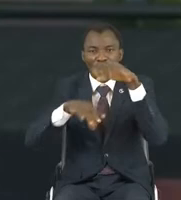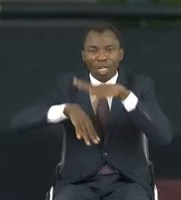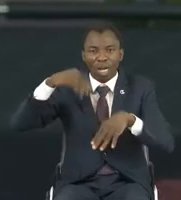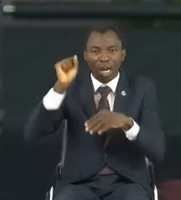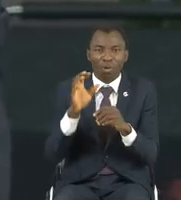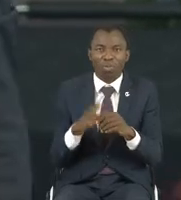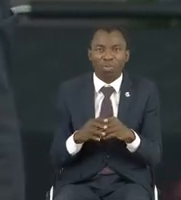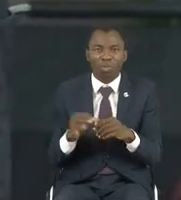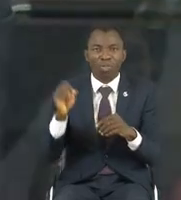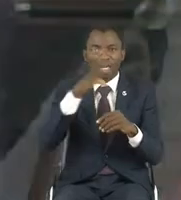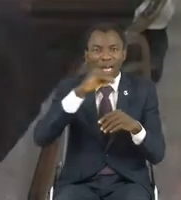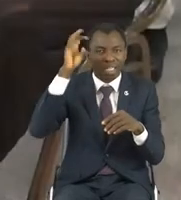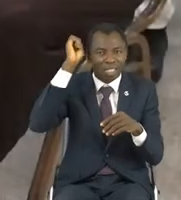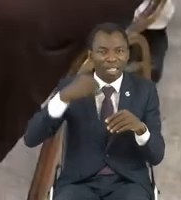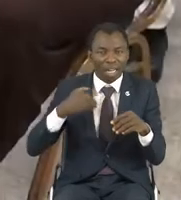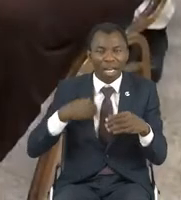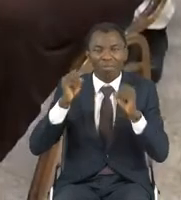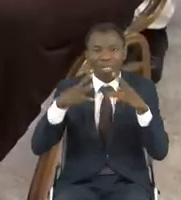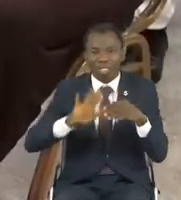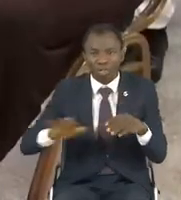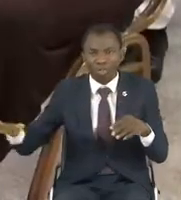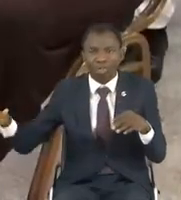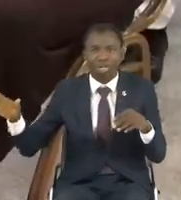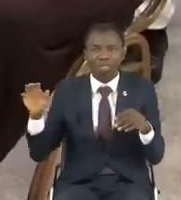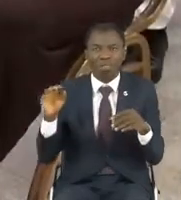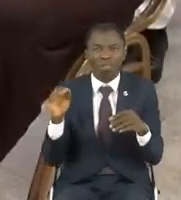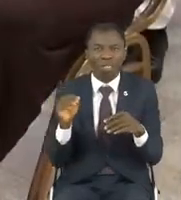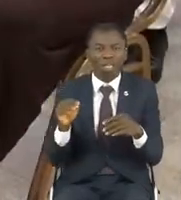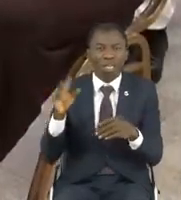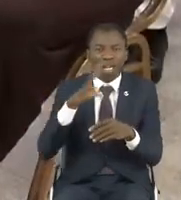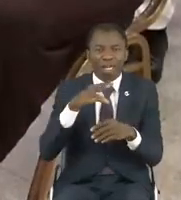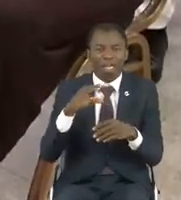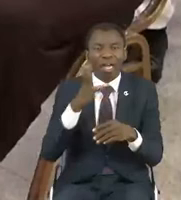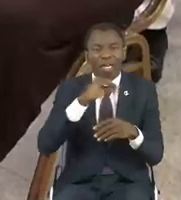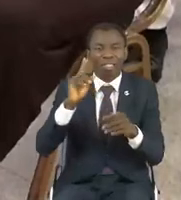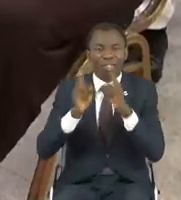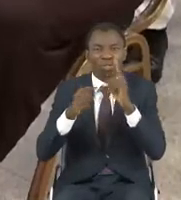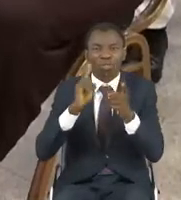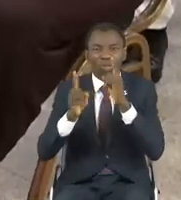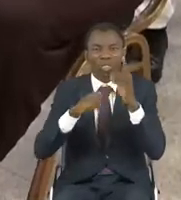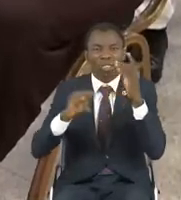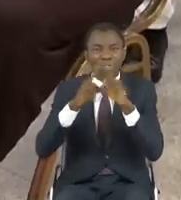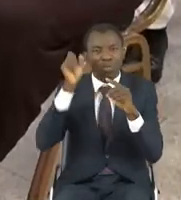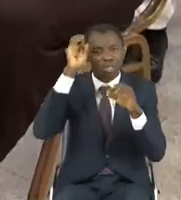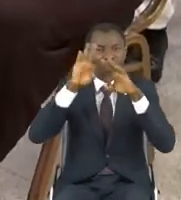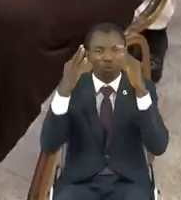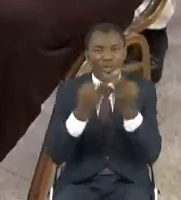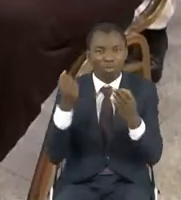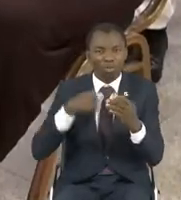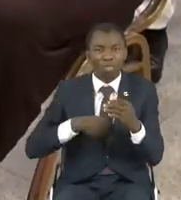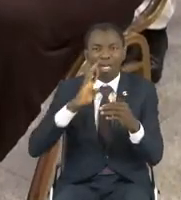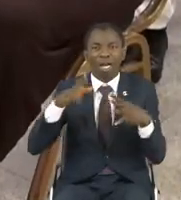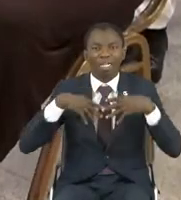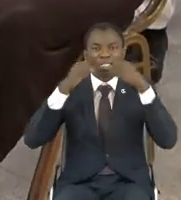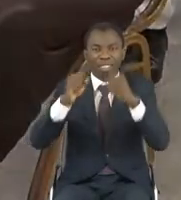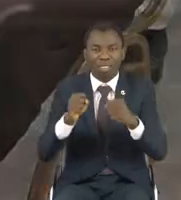the children, and he's talking for the whole family. We are healed. That